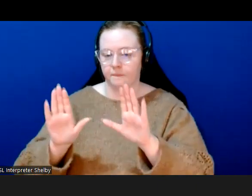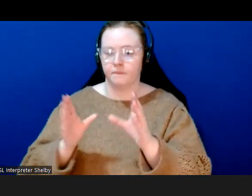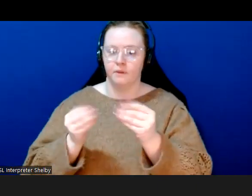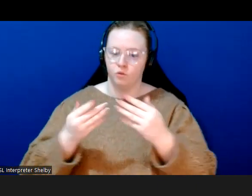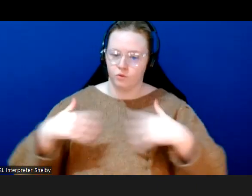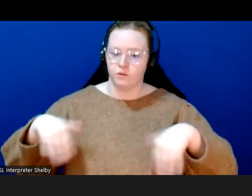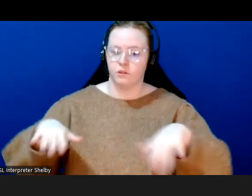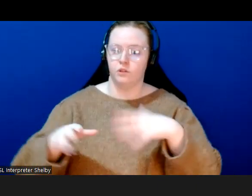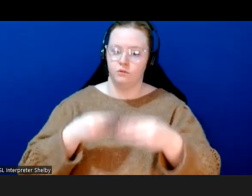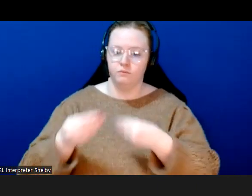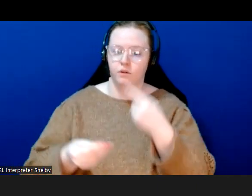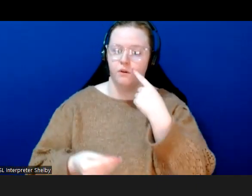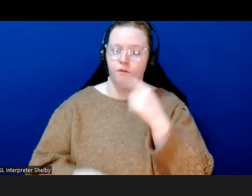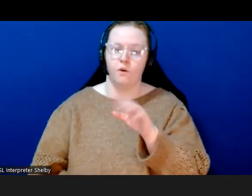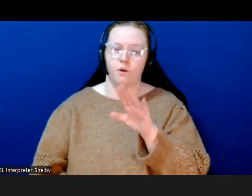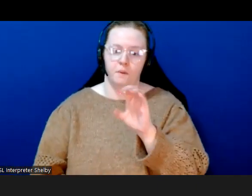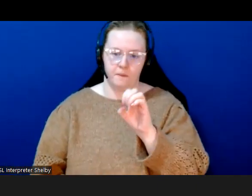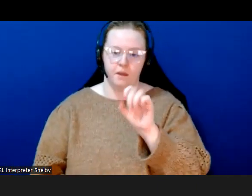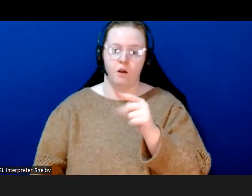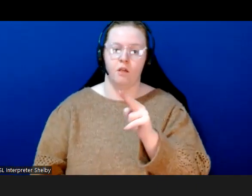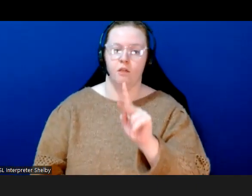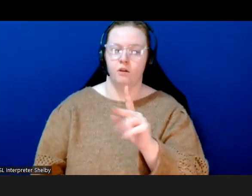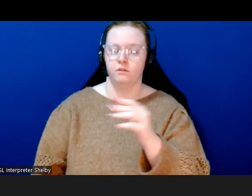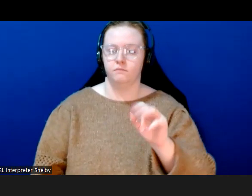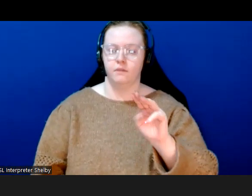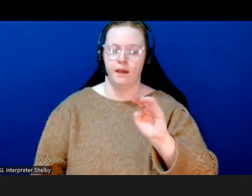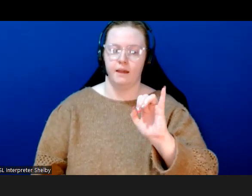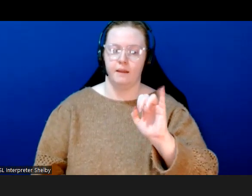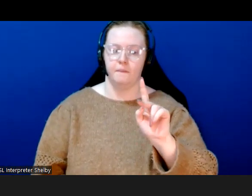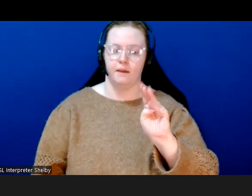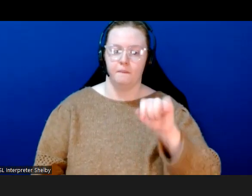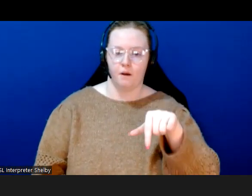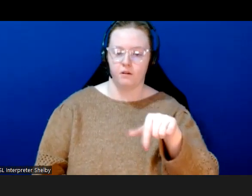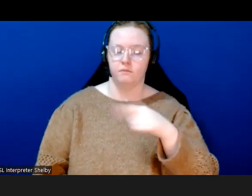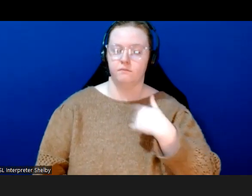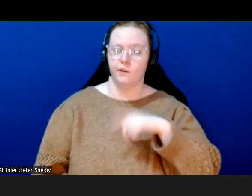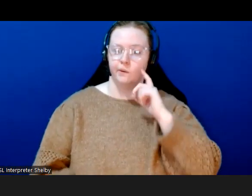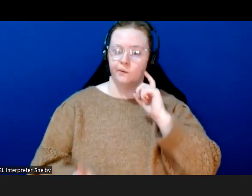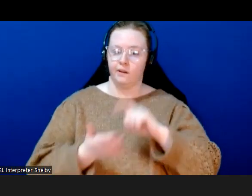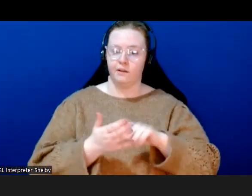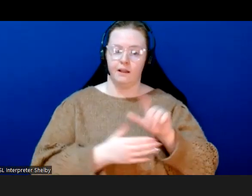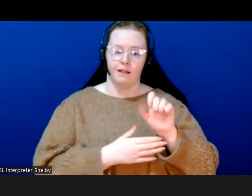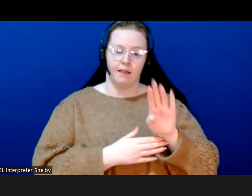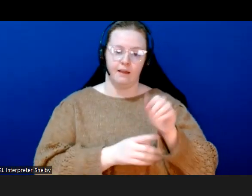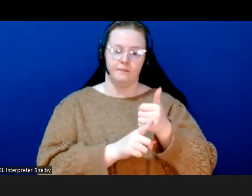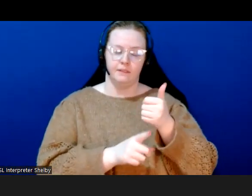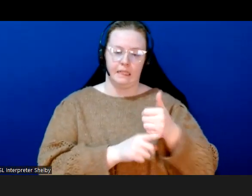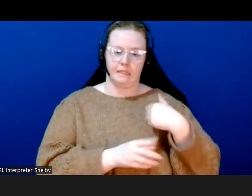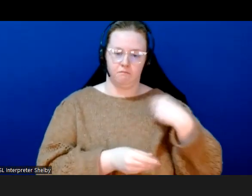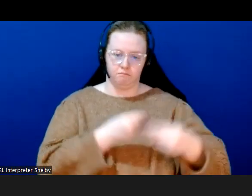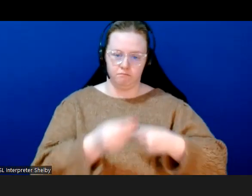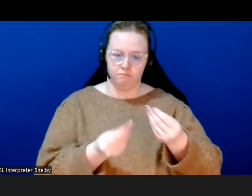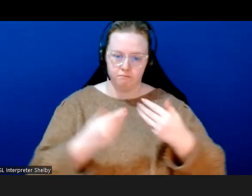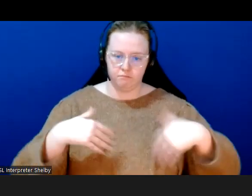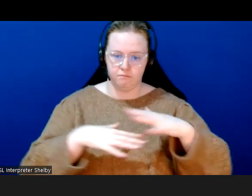Mi'kmaq. And we acknowledge Labrador as the traditional and ancestral homelands of the Innu of